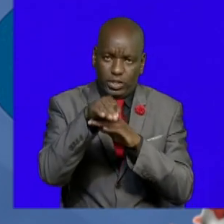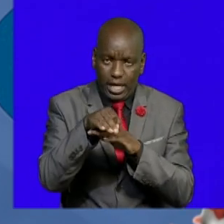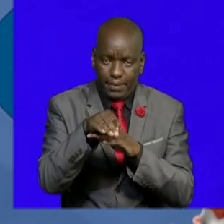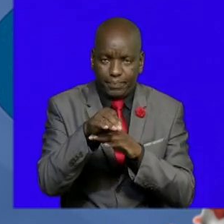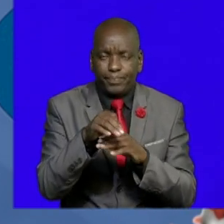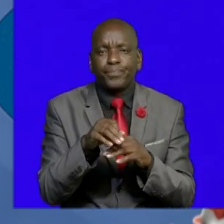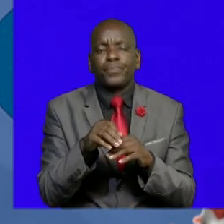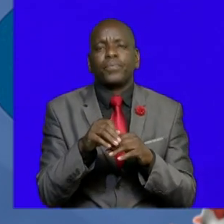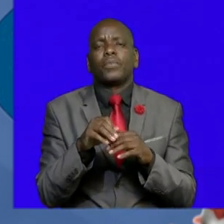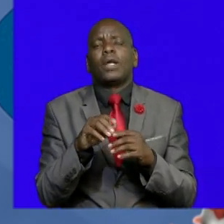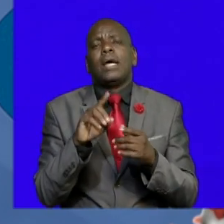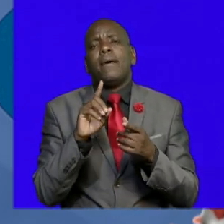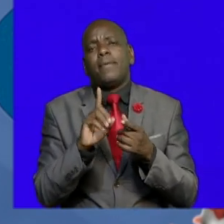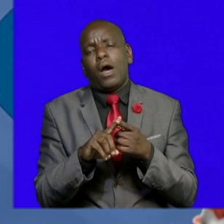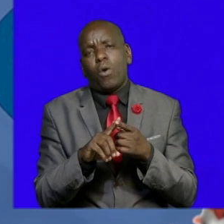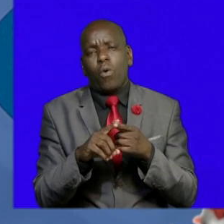deployment period.